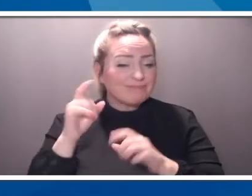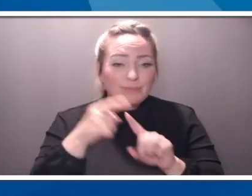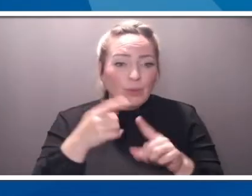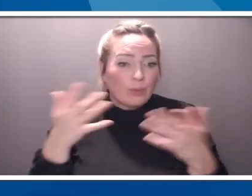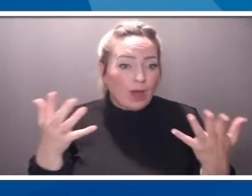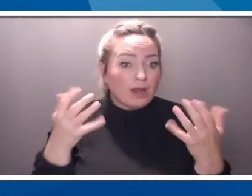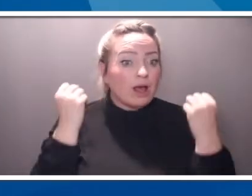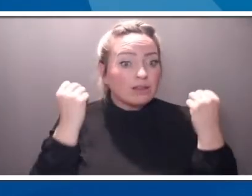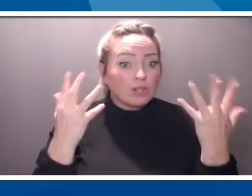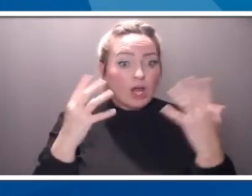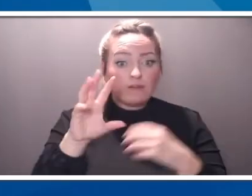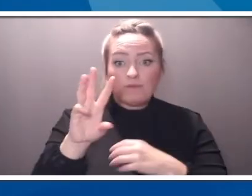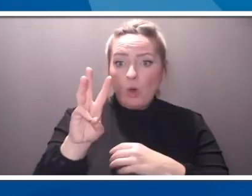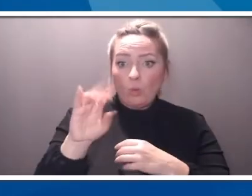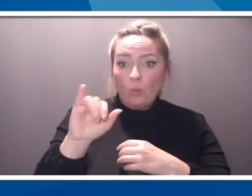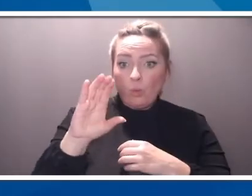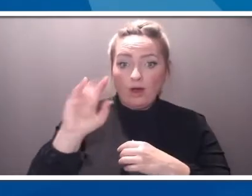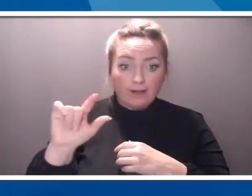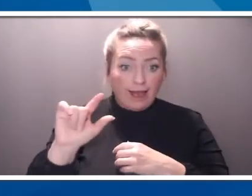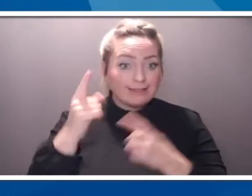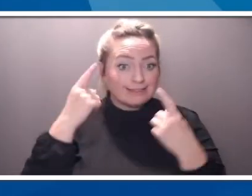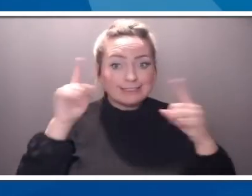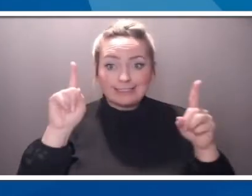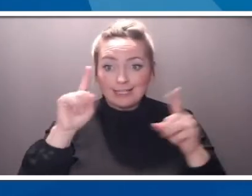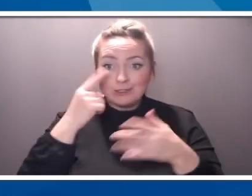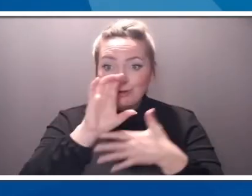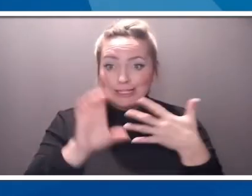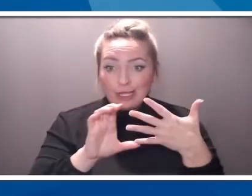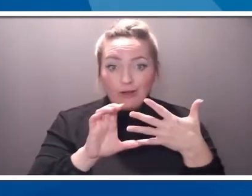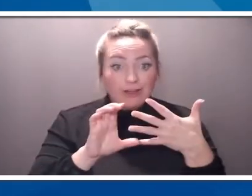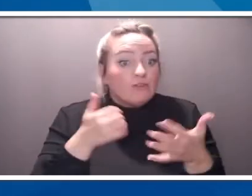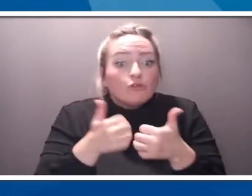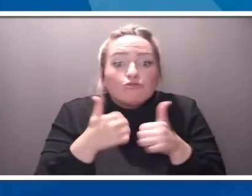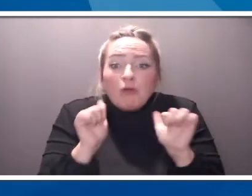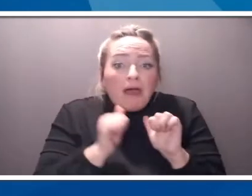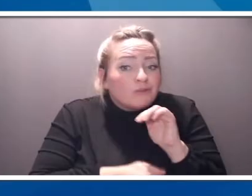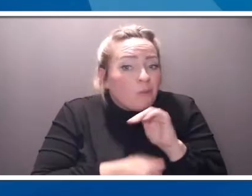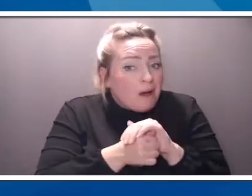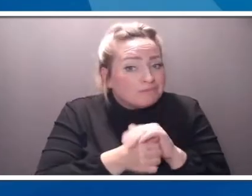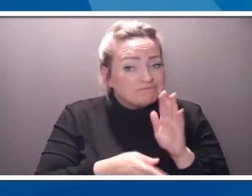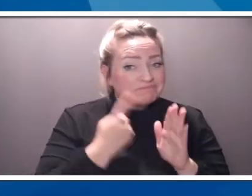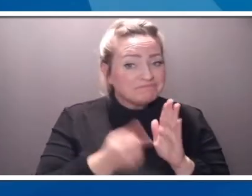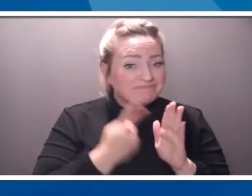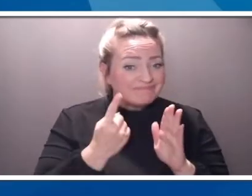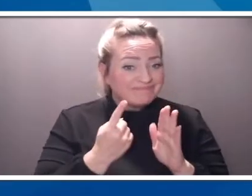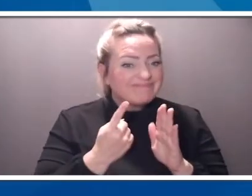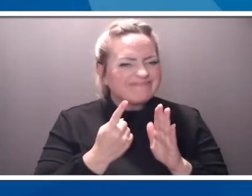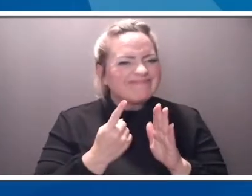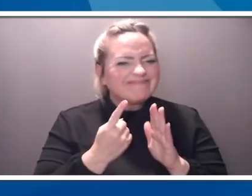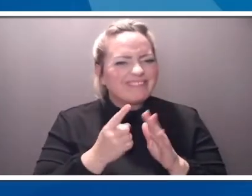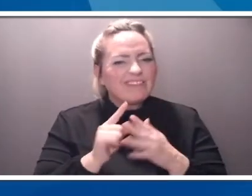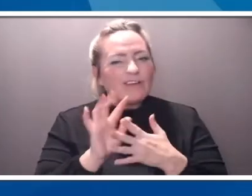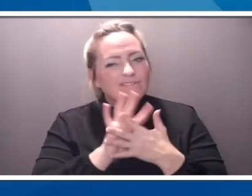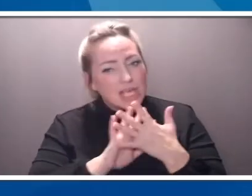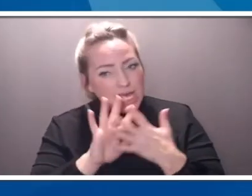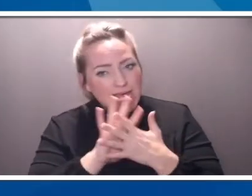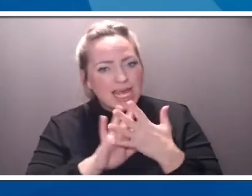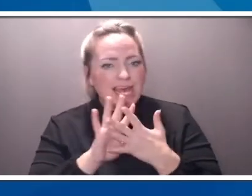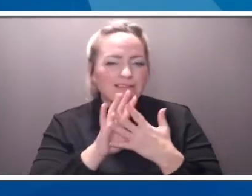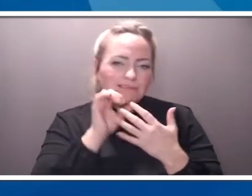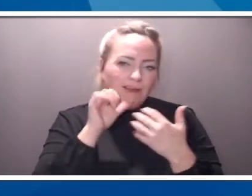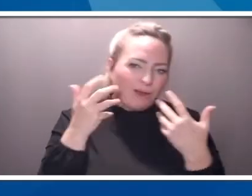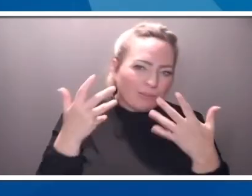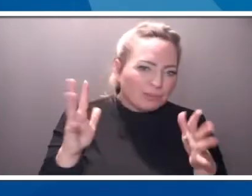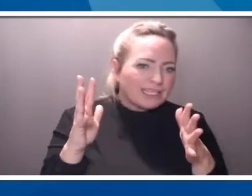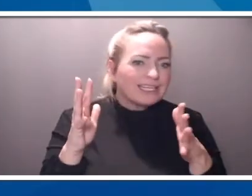SCs. And the fact is that a lot of the WCAG success criteria, even though they try to hide it sometimes, they are